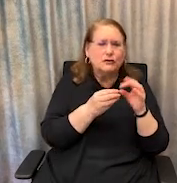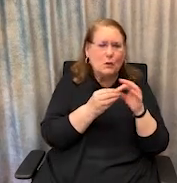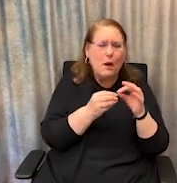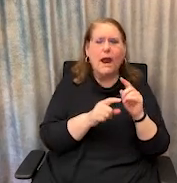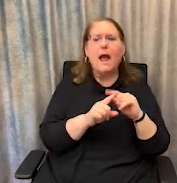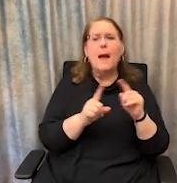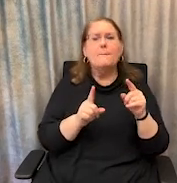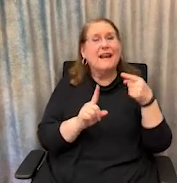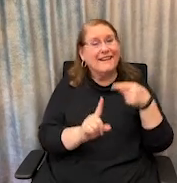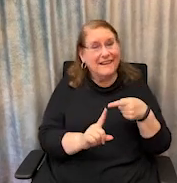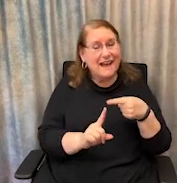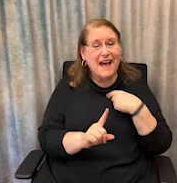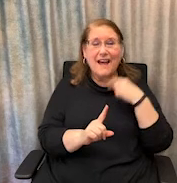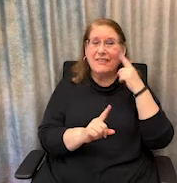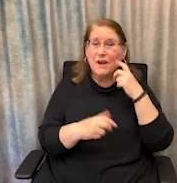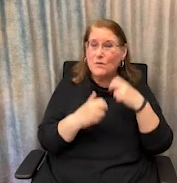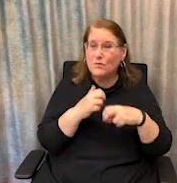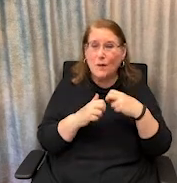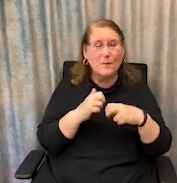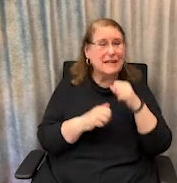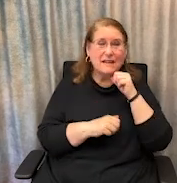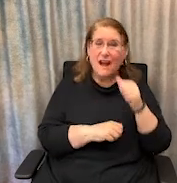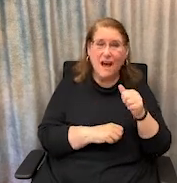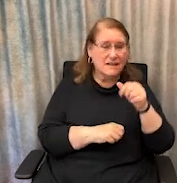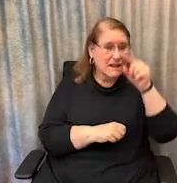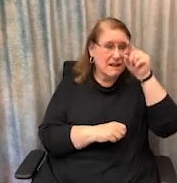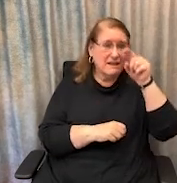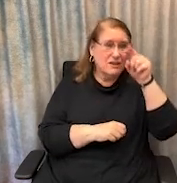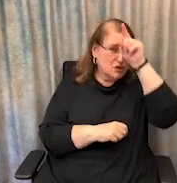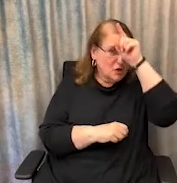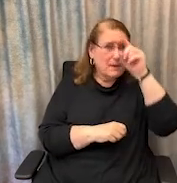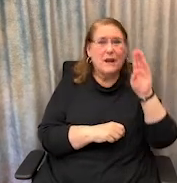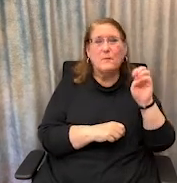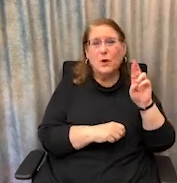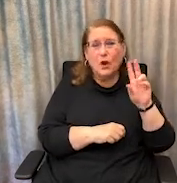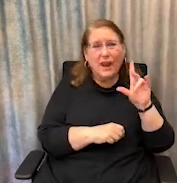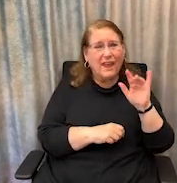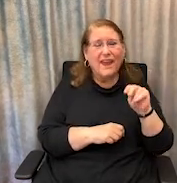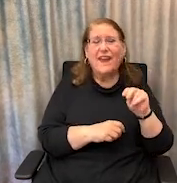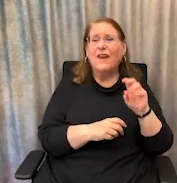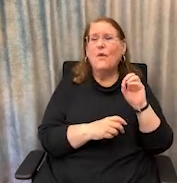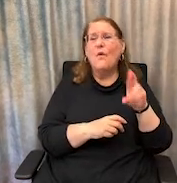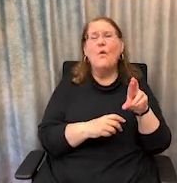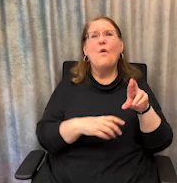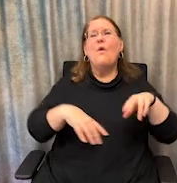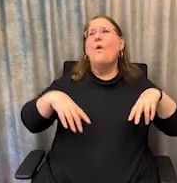think the problem is not Berlin or Germany or